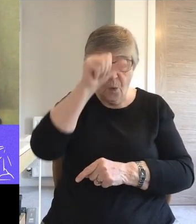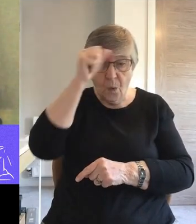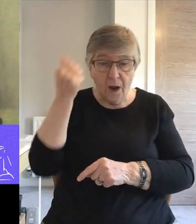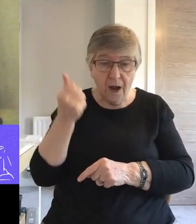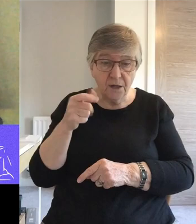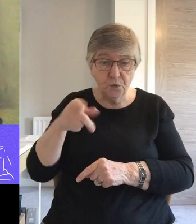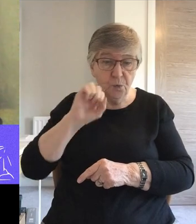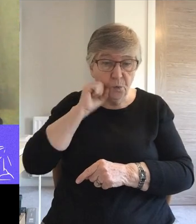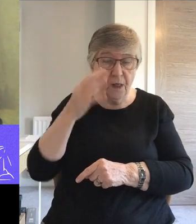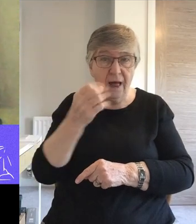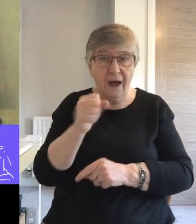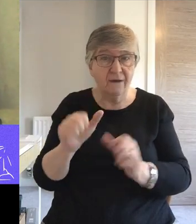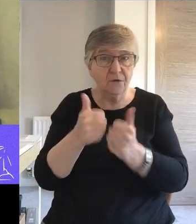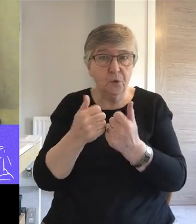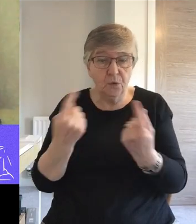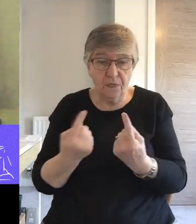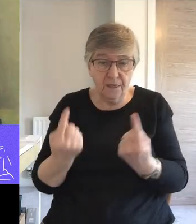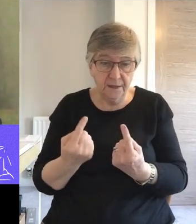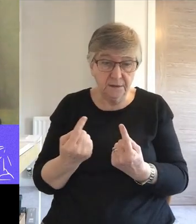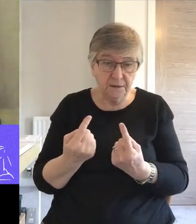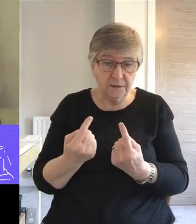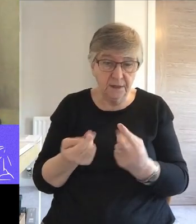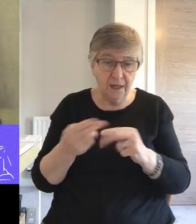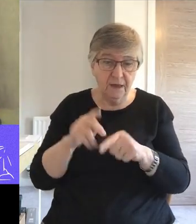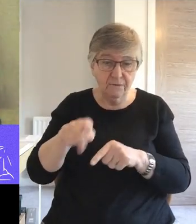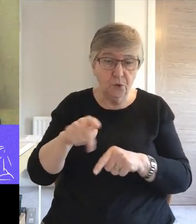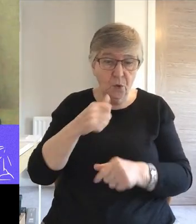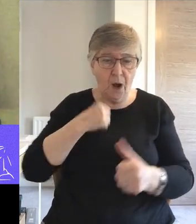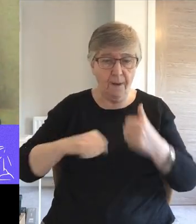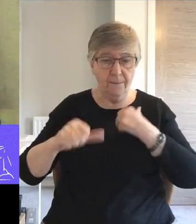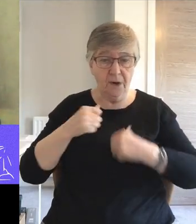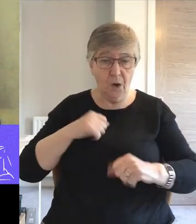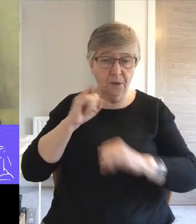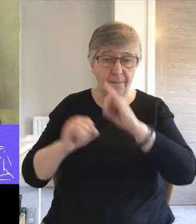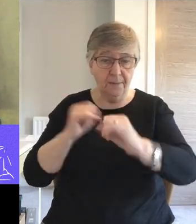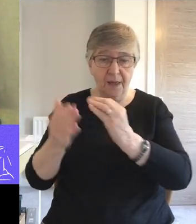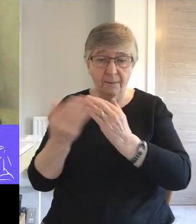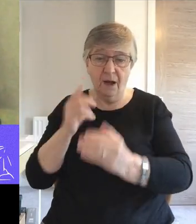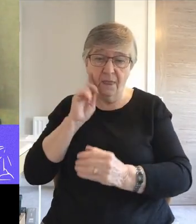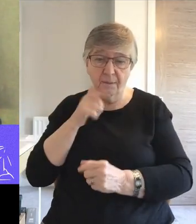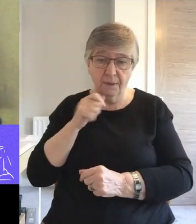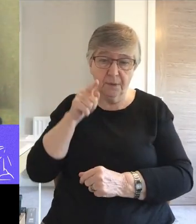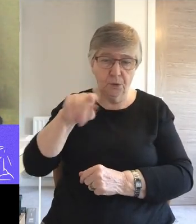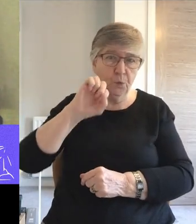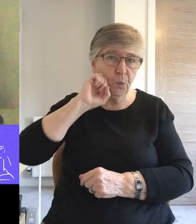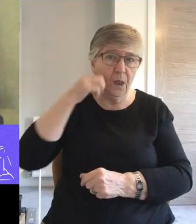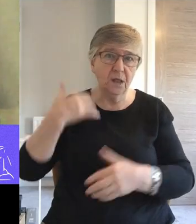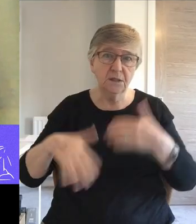wisdom, and if you reject it, you are the one who will suffer.